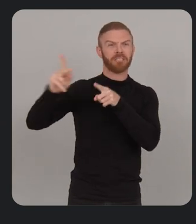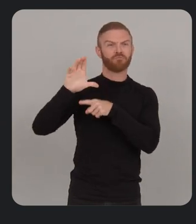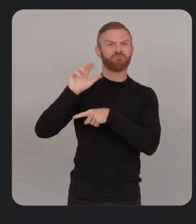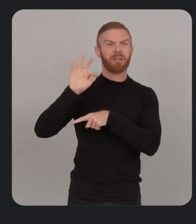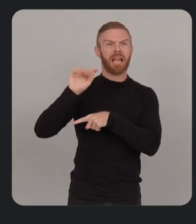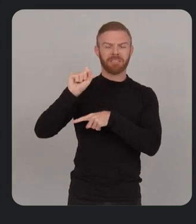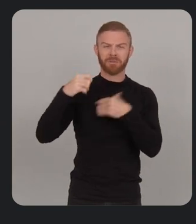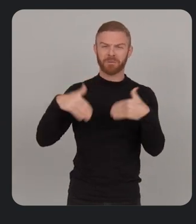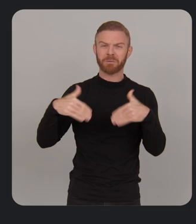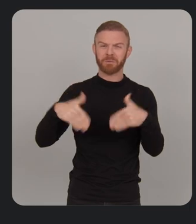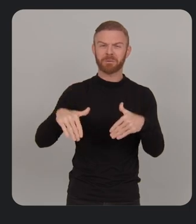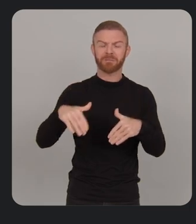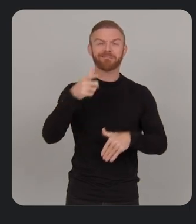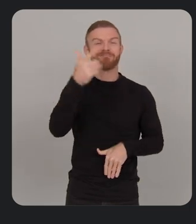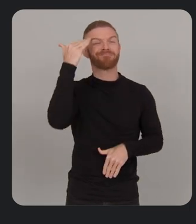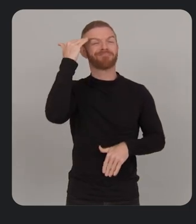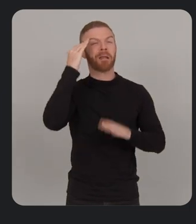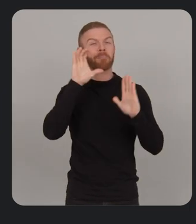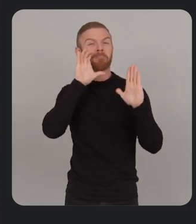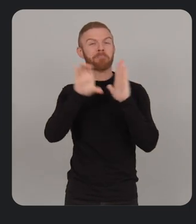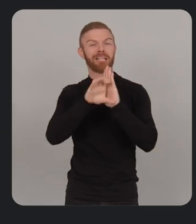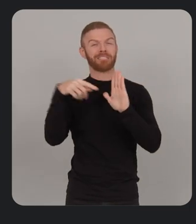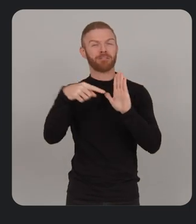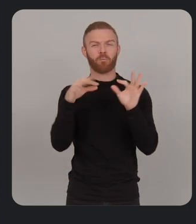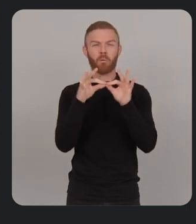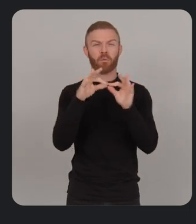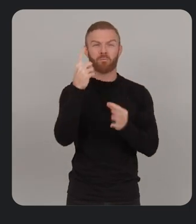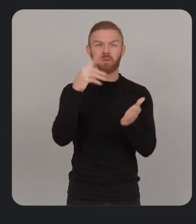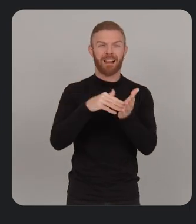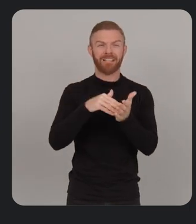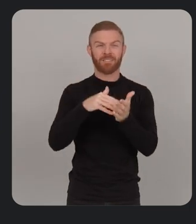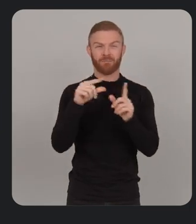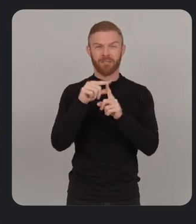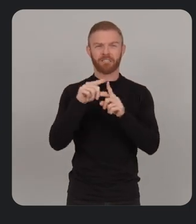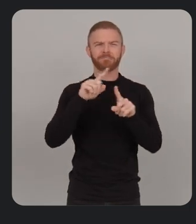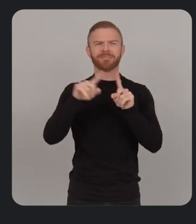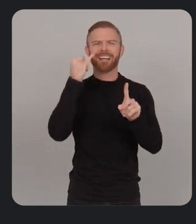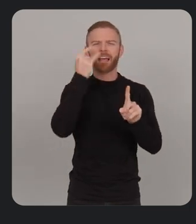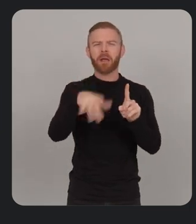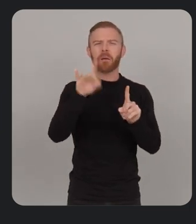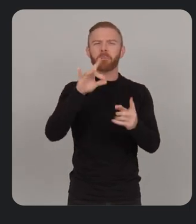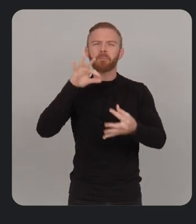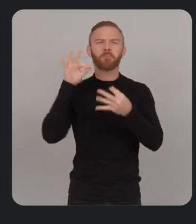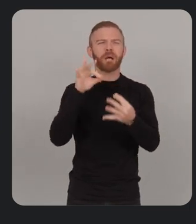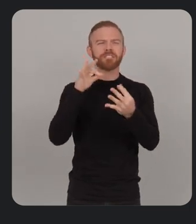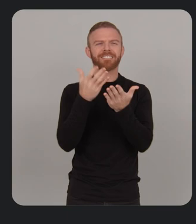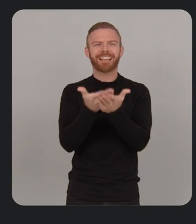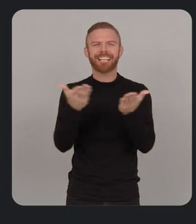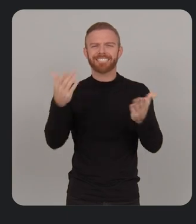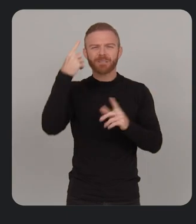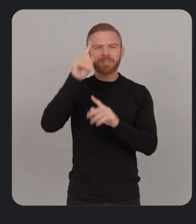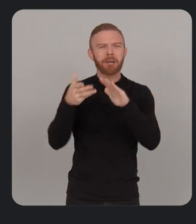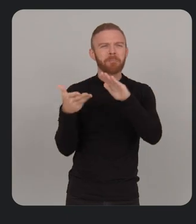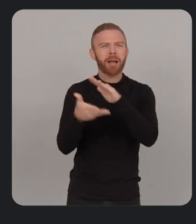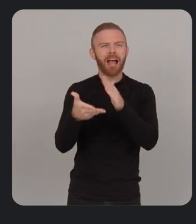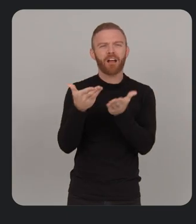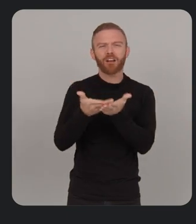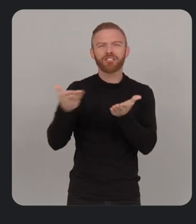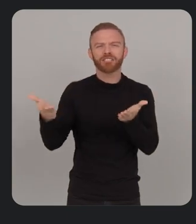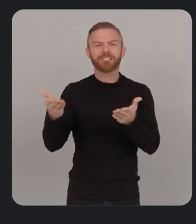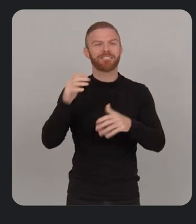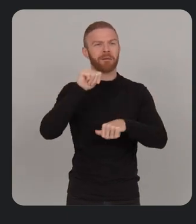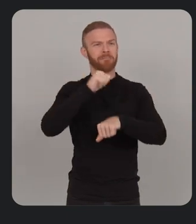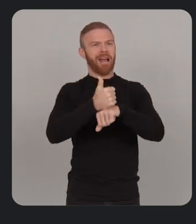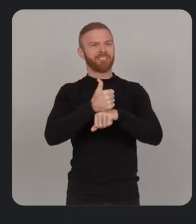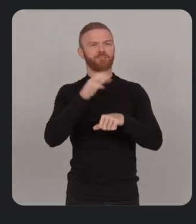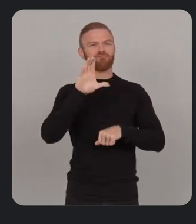crafts. You know, they say a picture is worth a thousand words, but if you're trying to find the perfect items for a baked goods-based craft event,